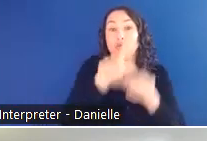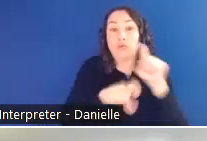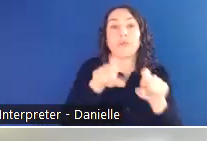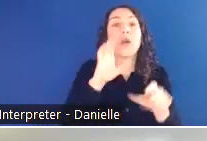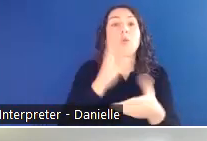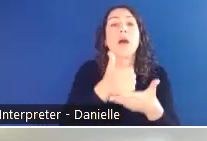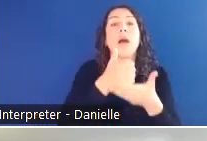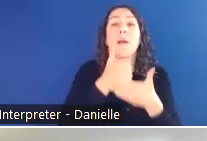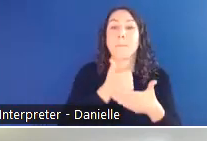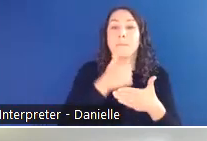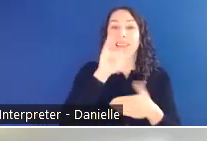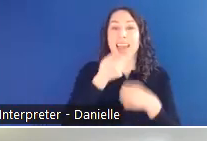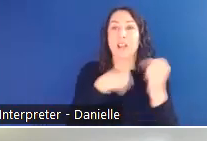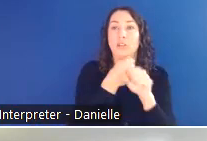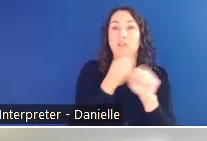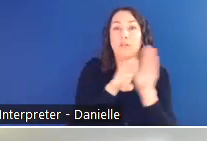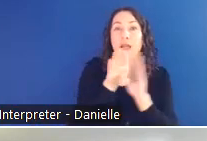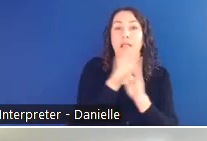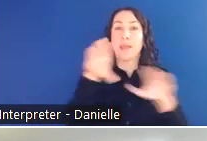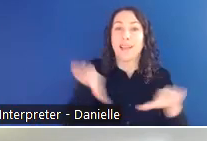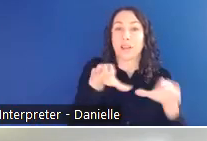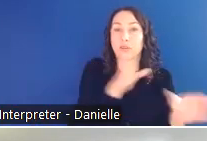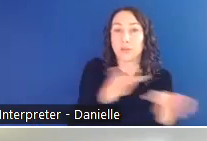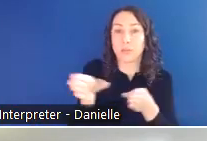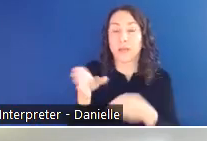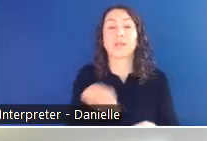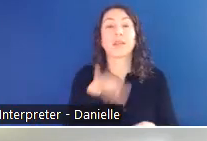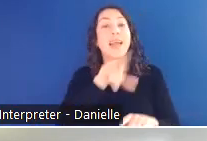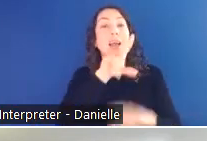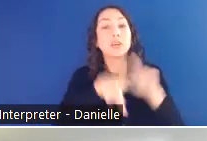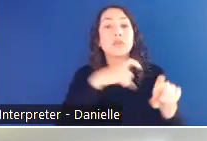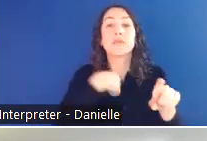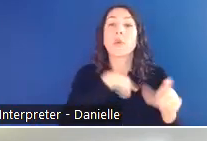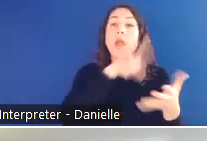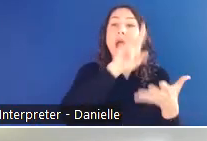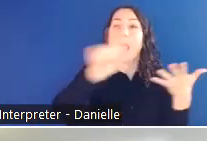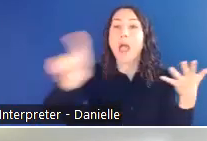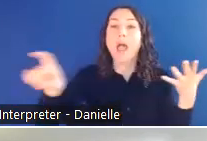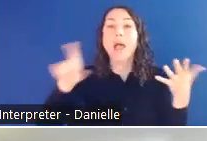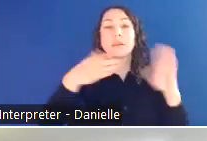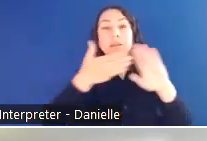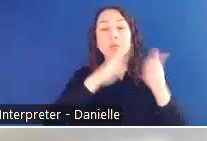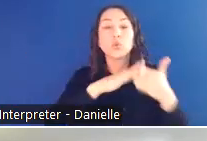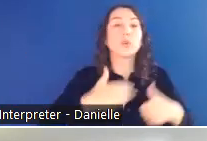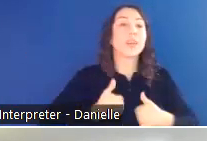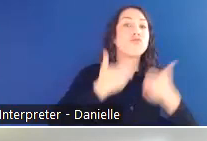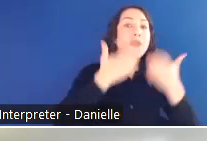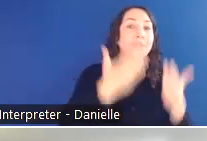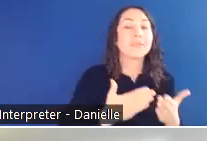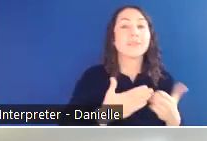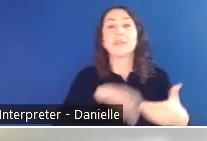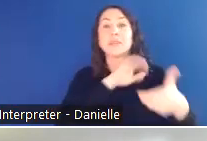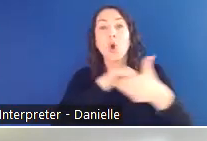annual action plan. Their survey asks for the community's input from different perspectives: residents, community partners,